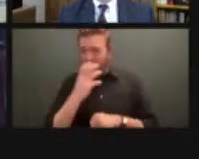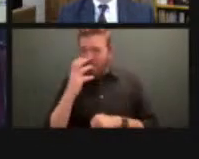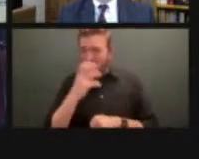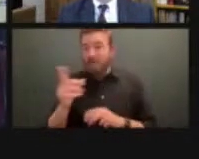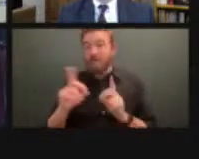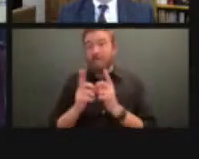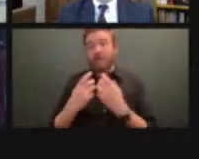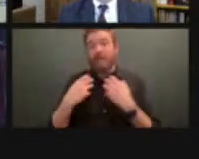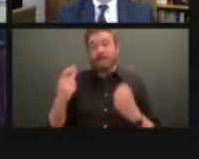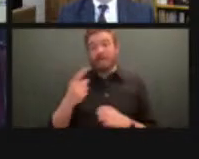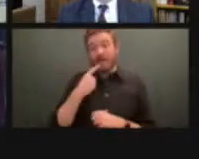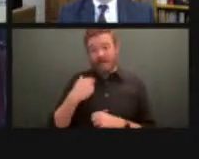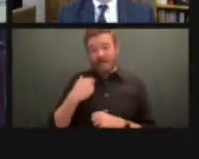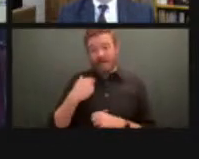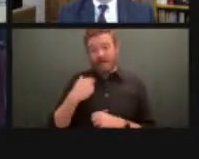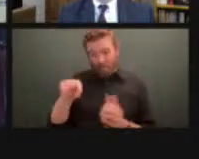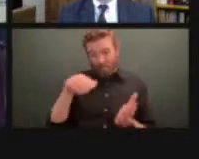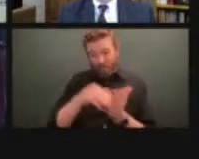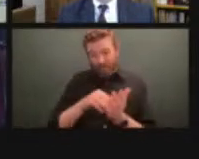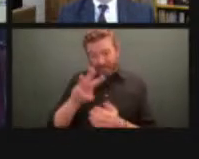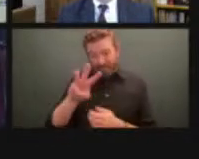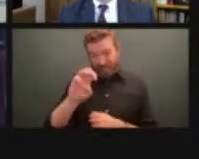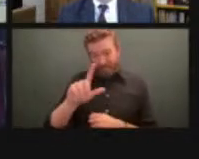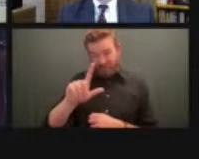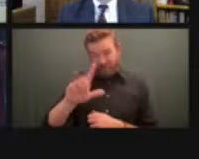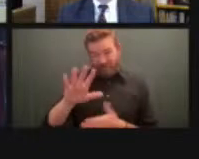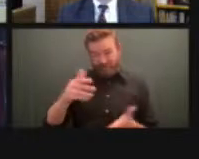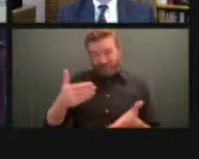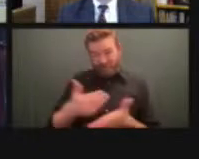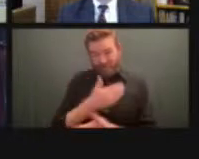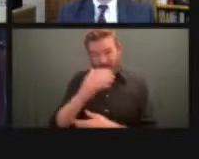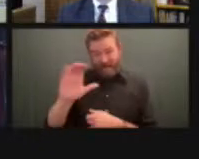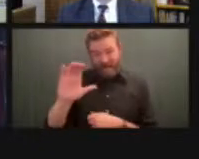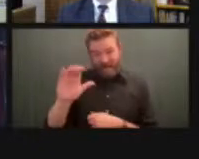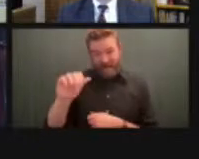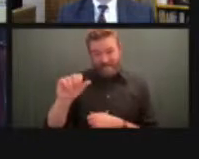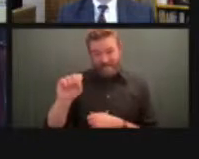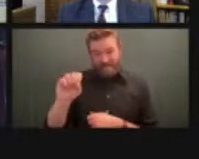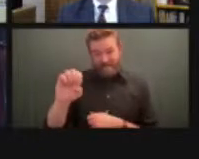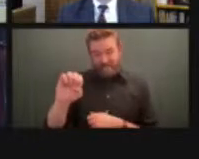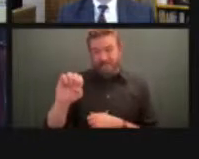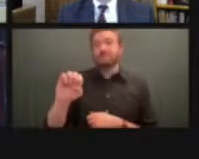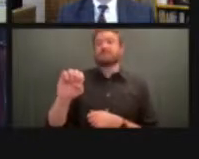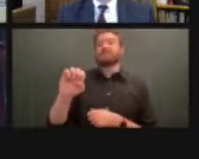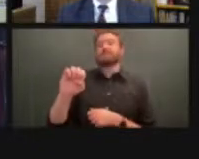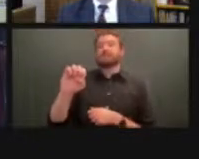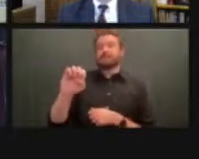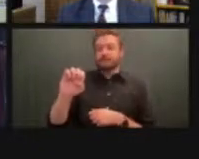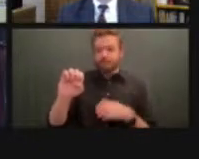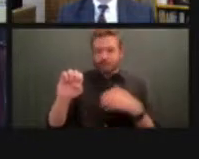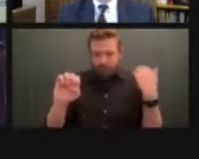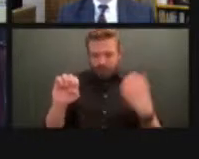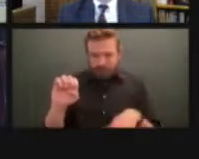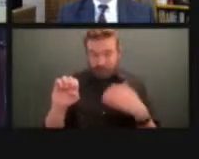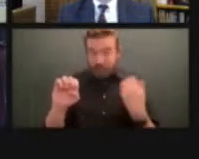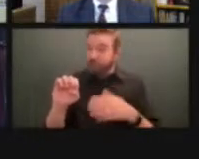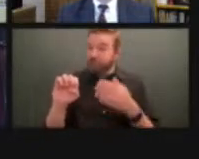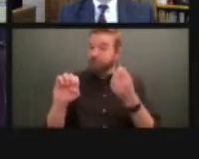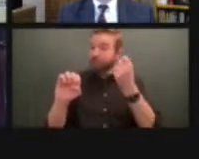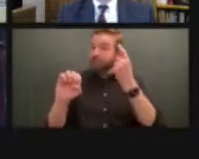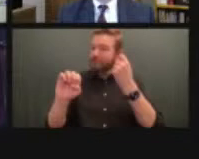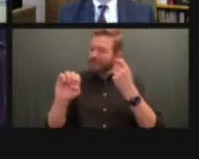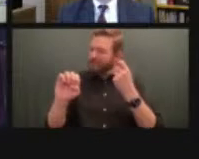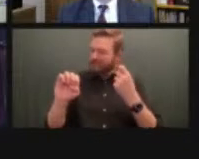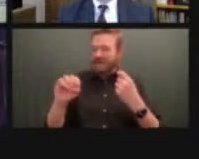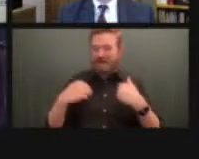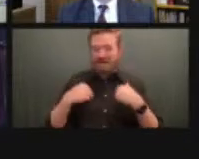22,625 new cases in total, but we know that this is a dramatic undercount, as most cases, or as most people